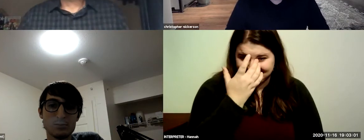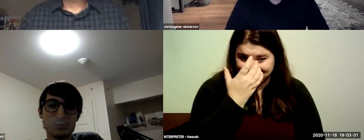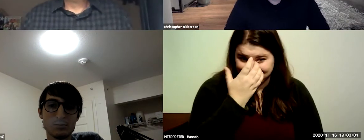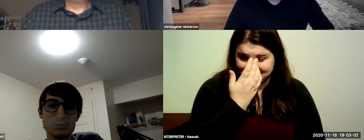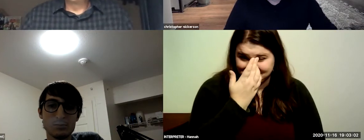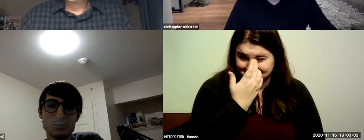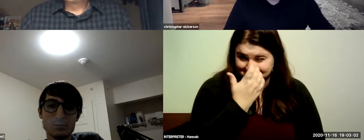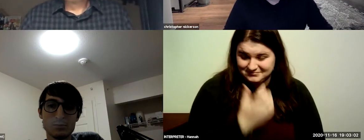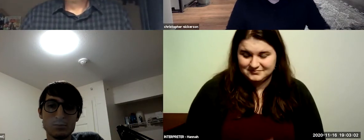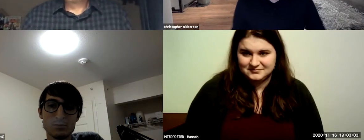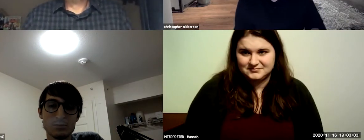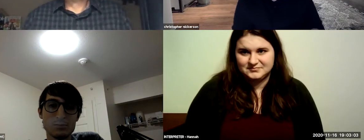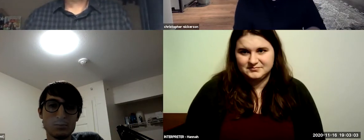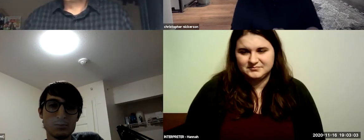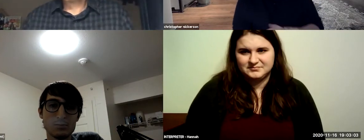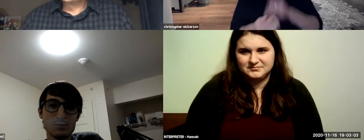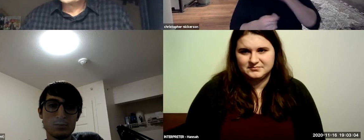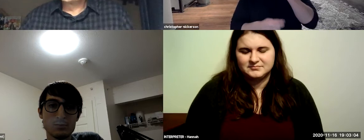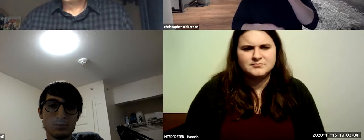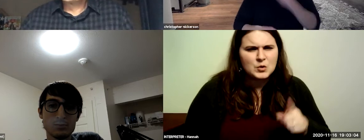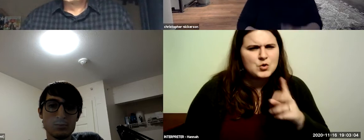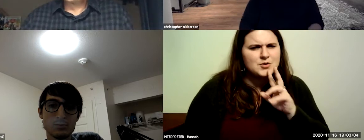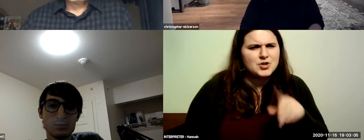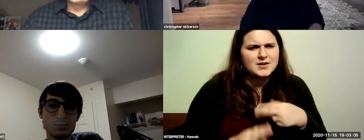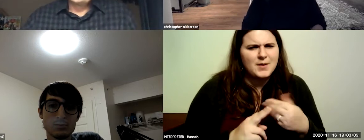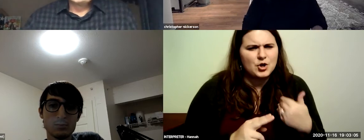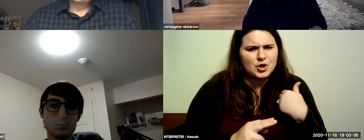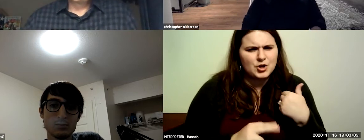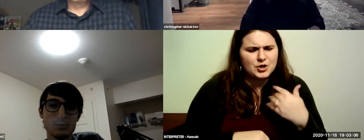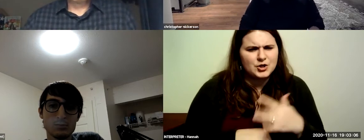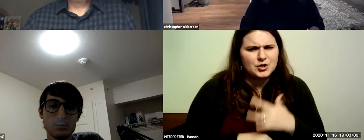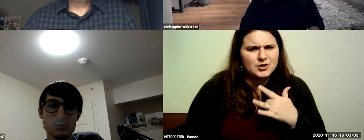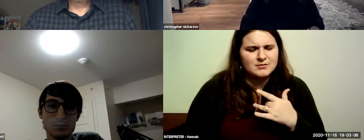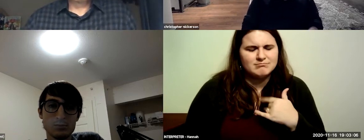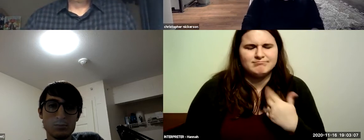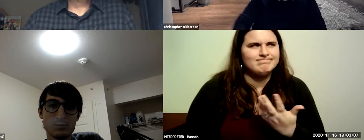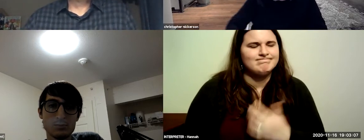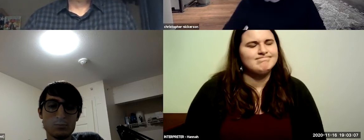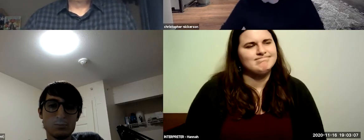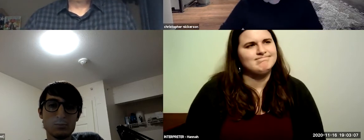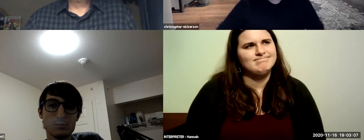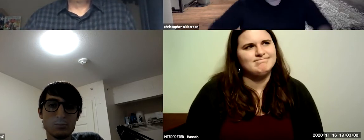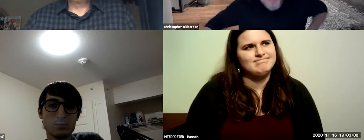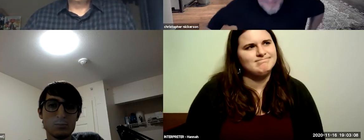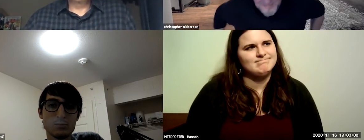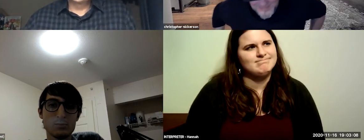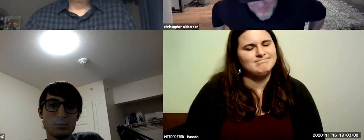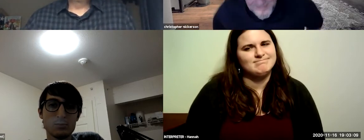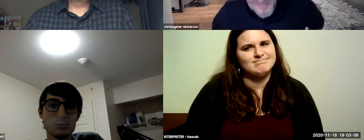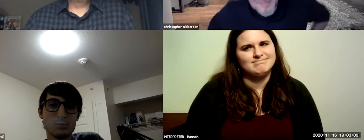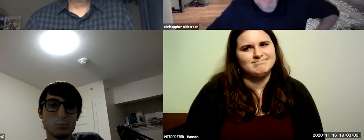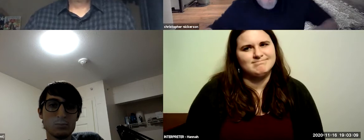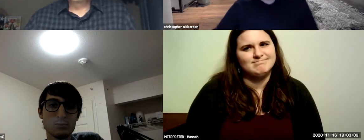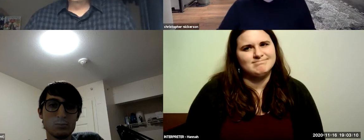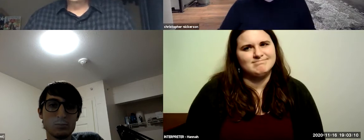Yeah, and it was something you touched on actually earlier, so if I don't get it, hopefully somebody will have a question come up here soon. I know we had a